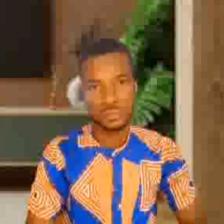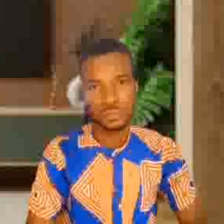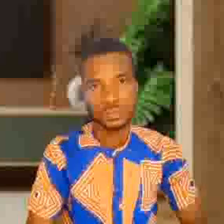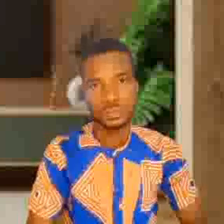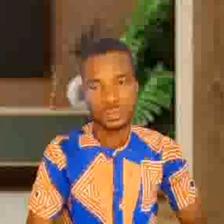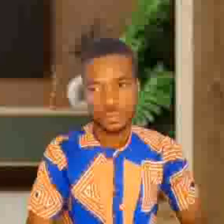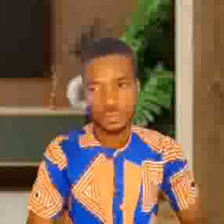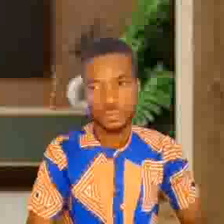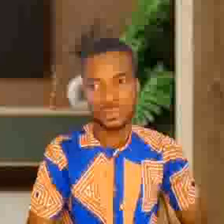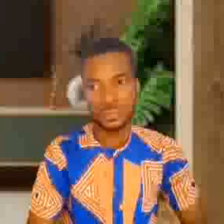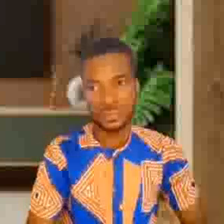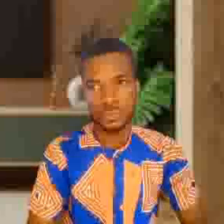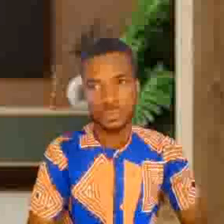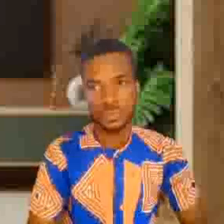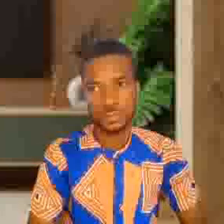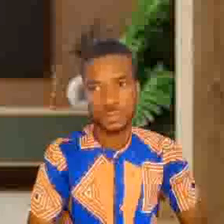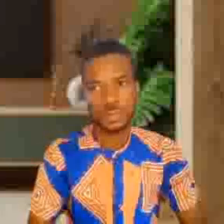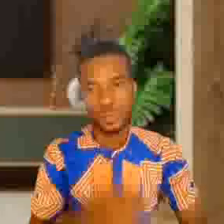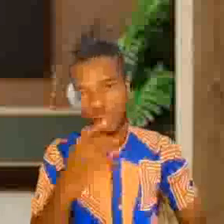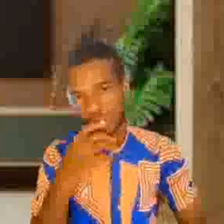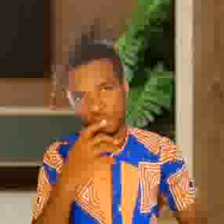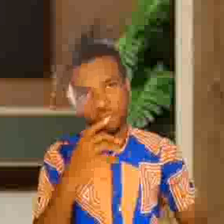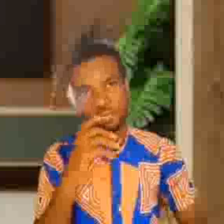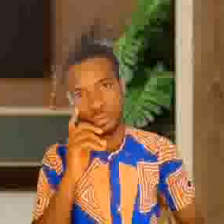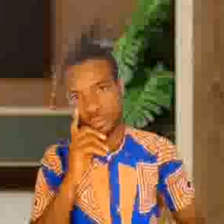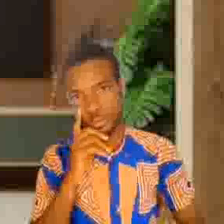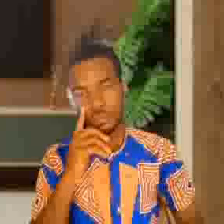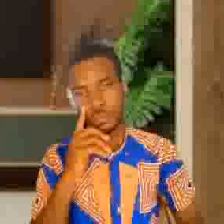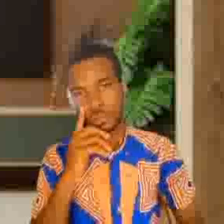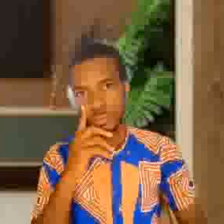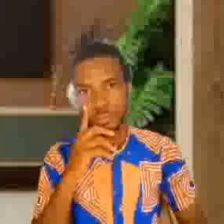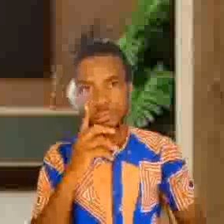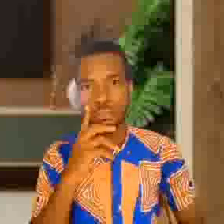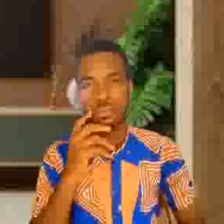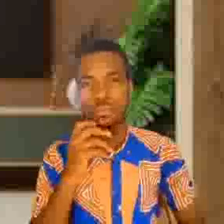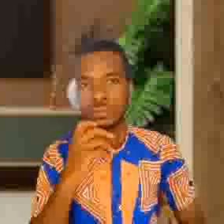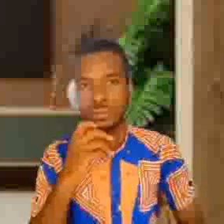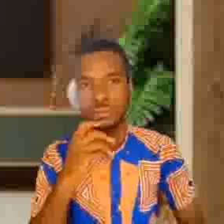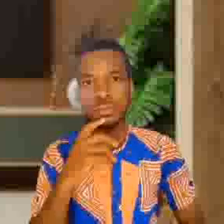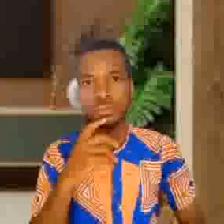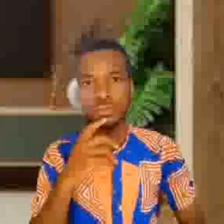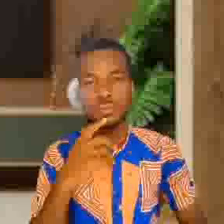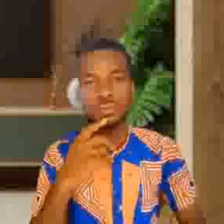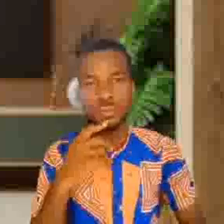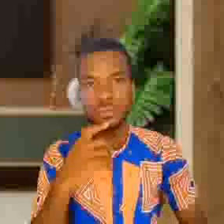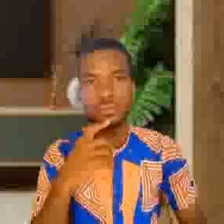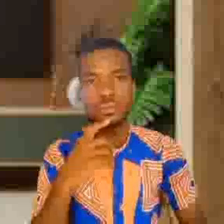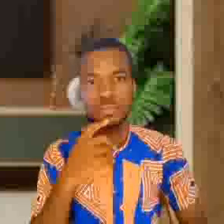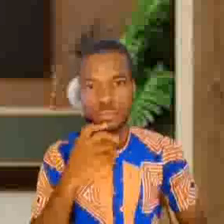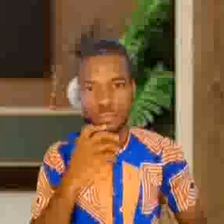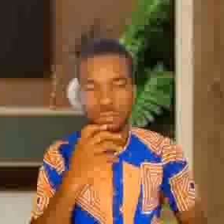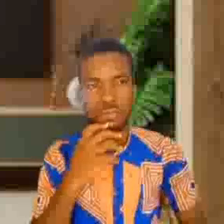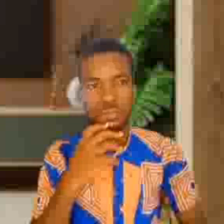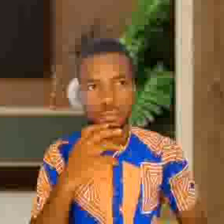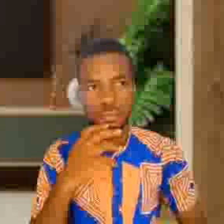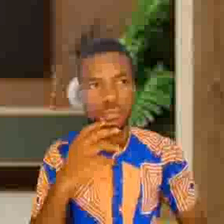Are you there? Okay. If we have a commodity that people buy every time, like crude oil, people buy it every